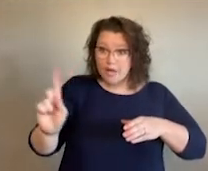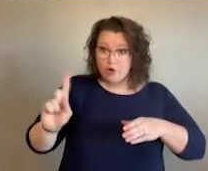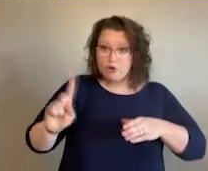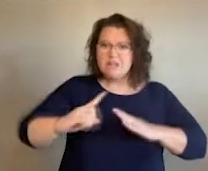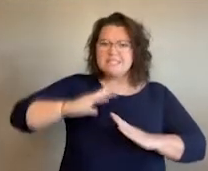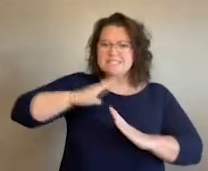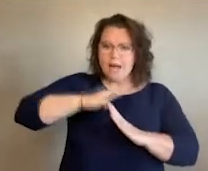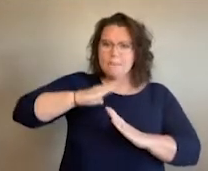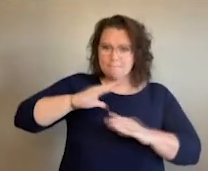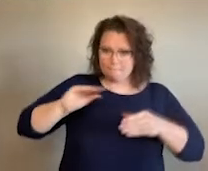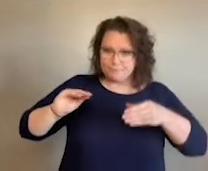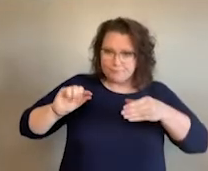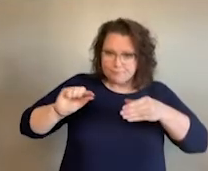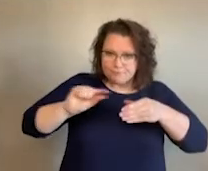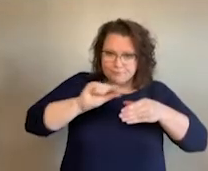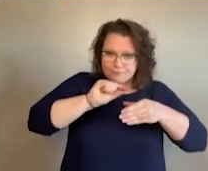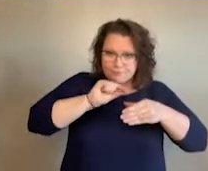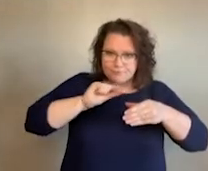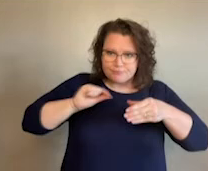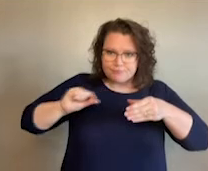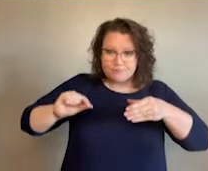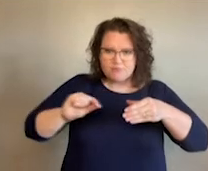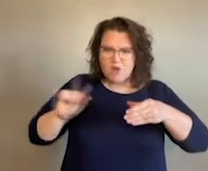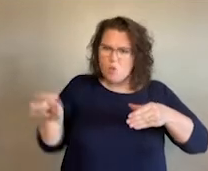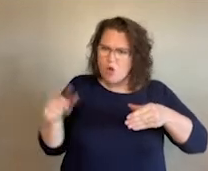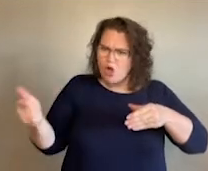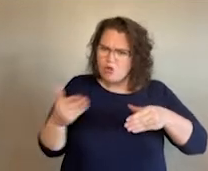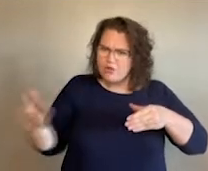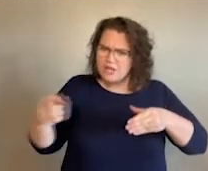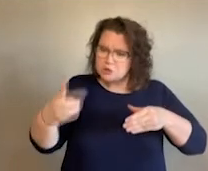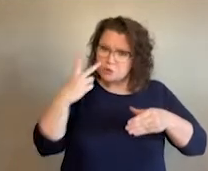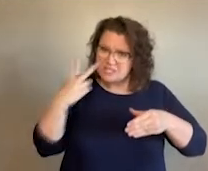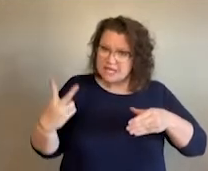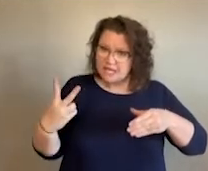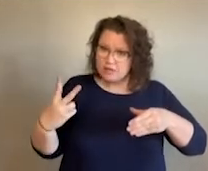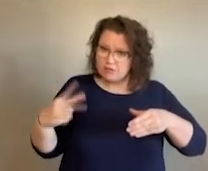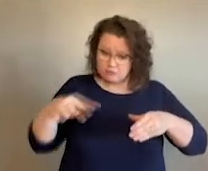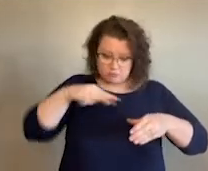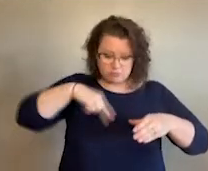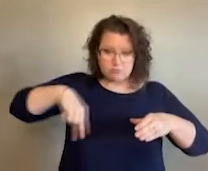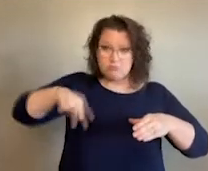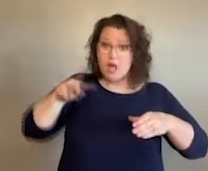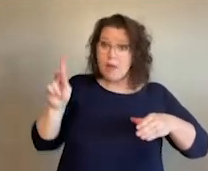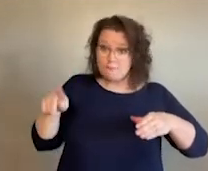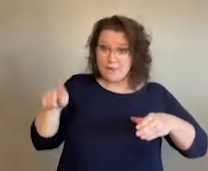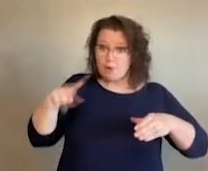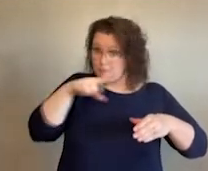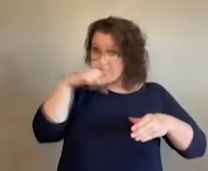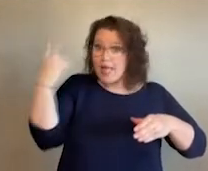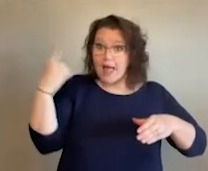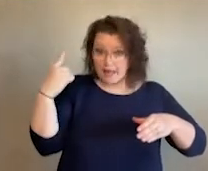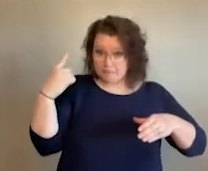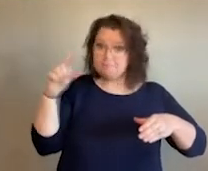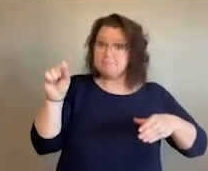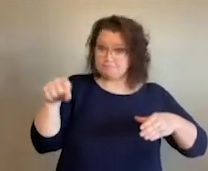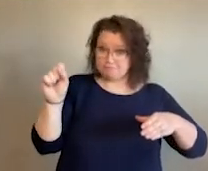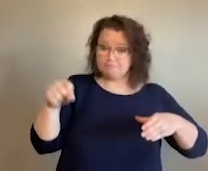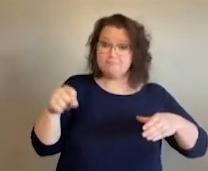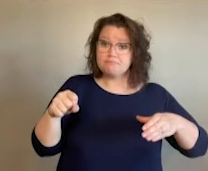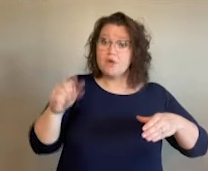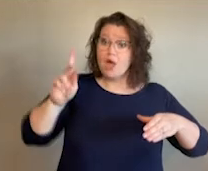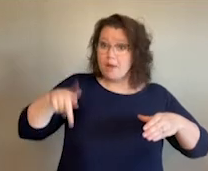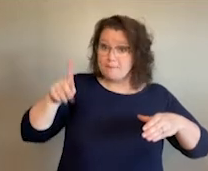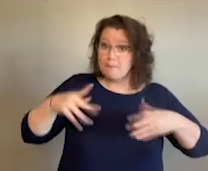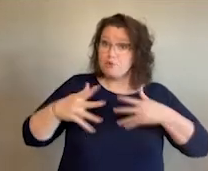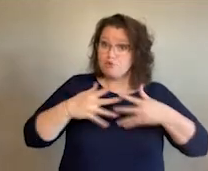water. Can you tell me some other things that you observe or see? The pepper is black. The pepper